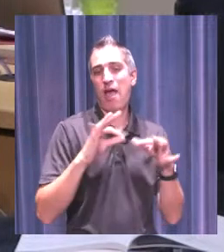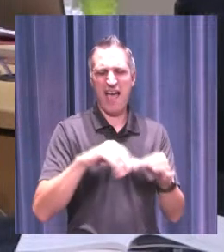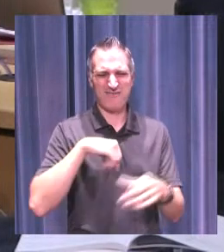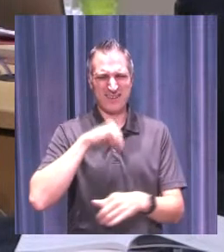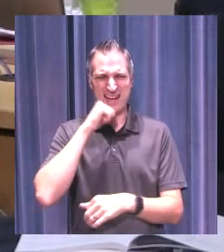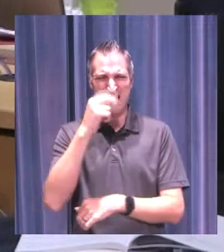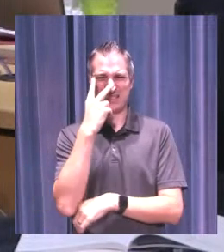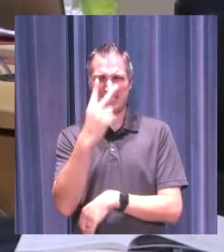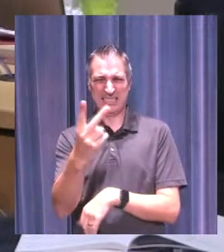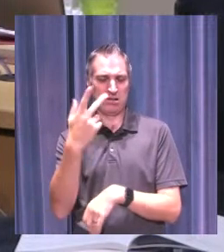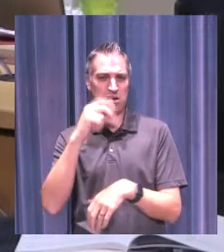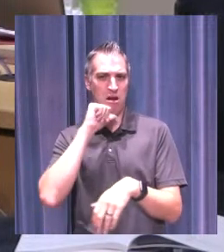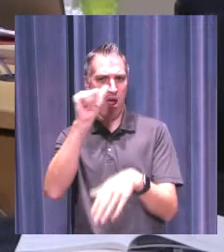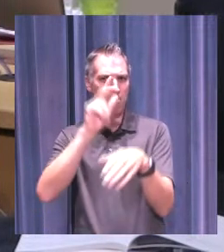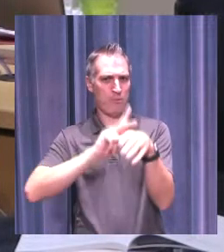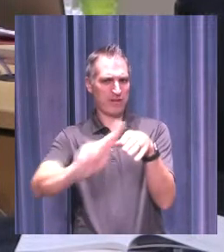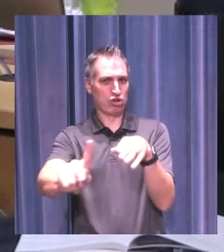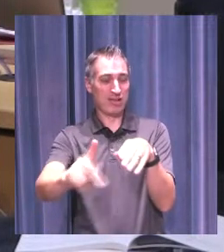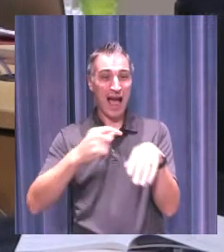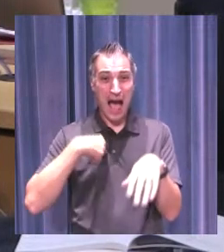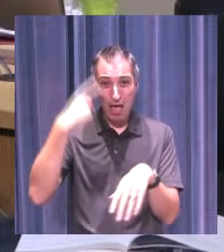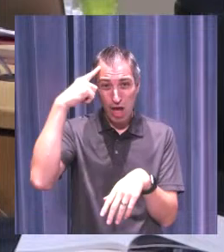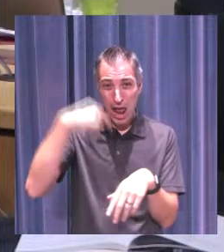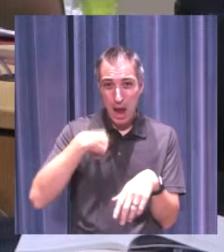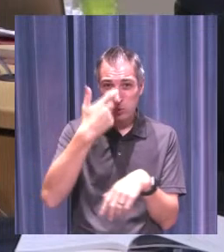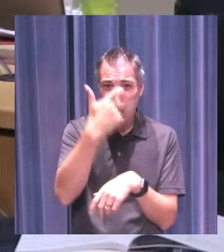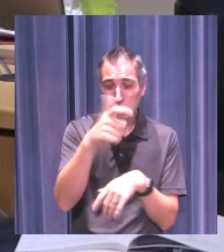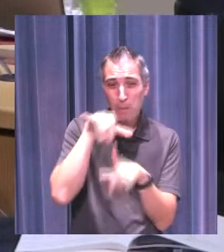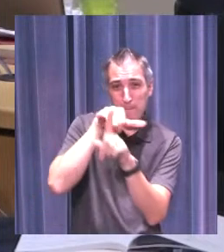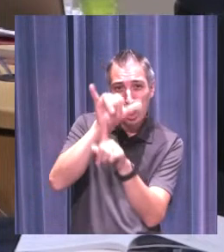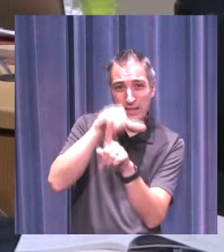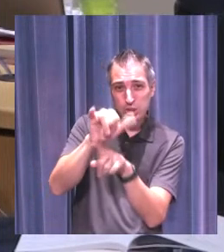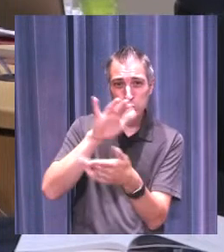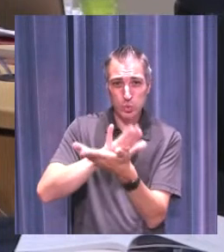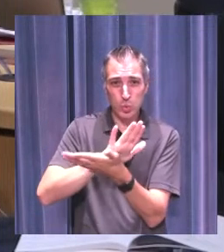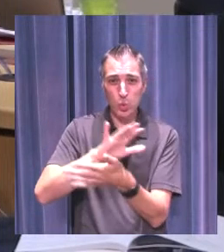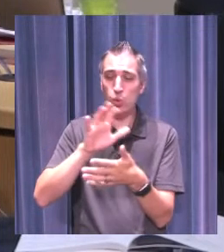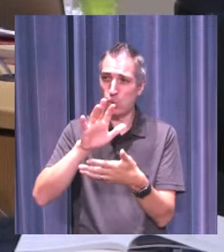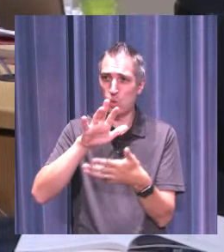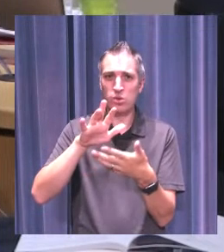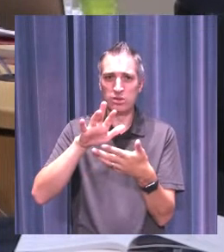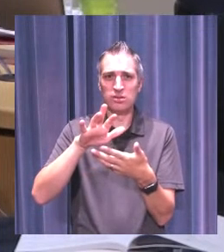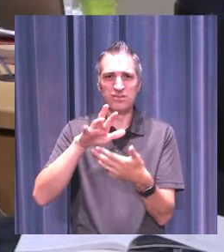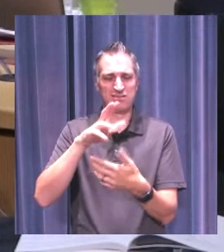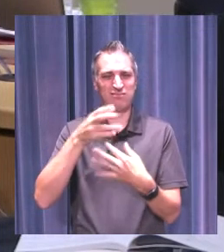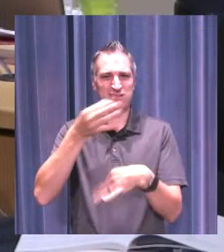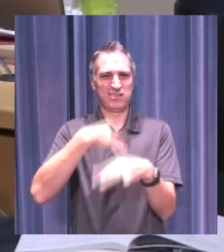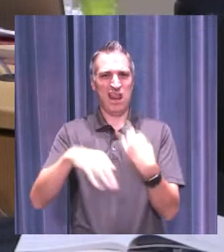such unprofessionalism. I felt like I was watching bullies in a schoolyard instead of trustees at a board meeting.